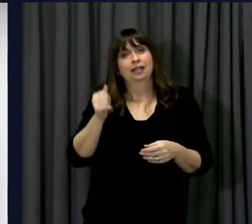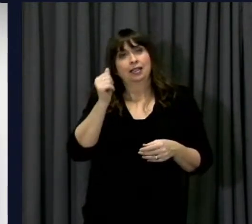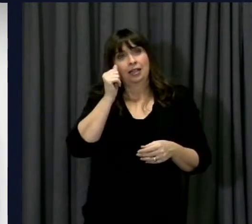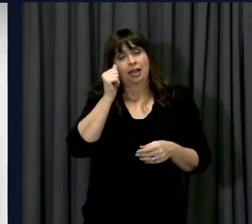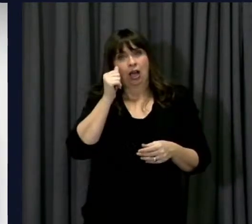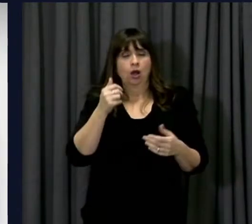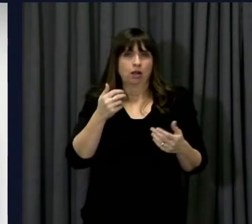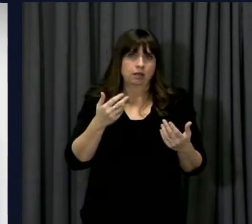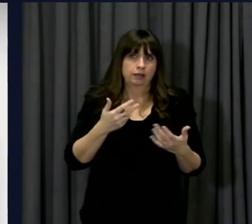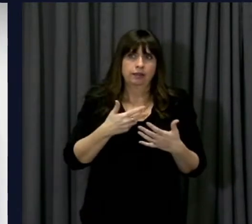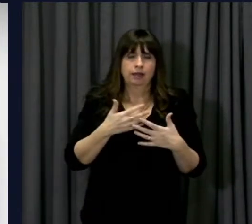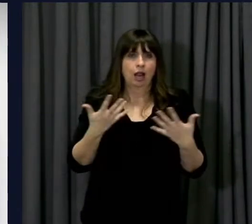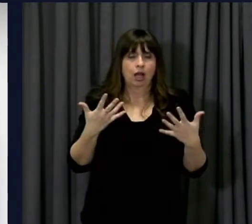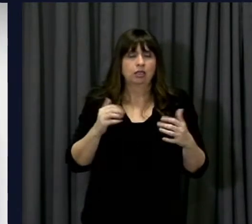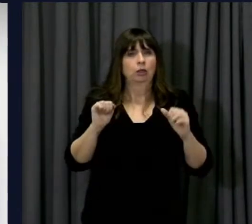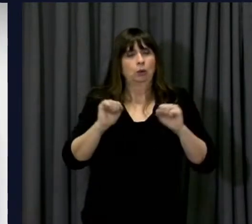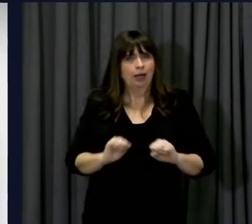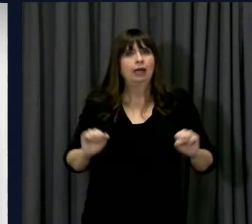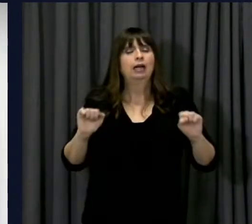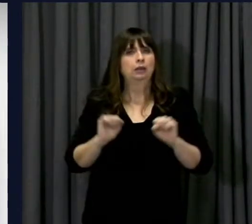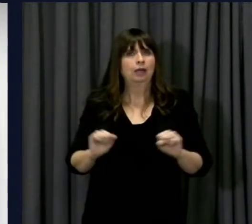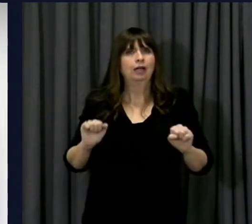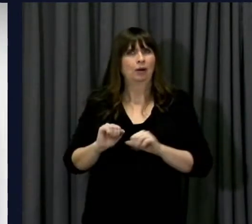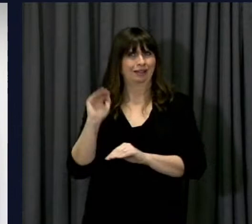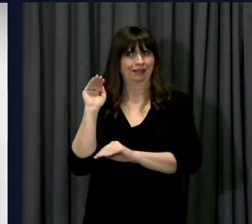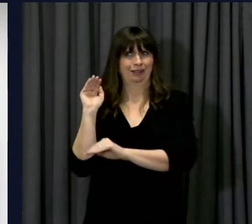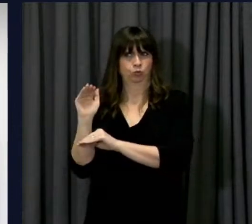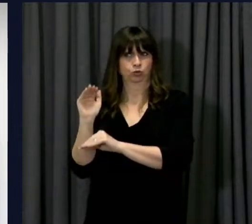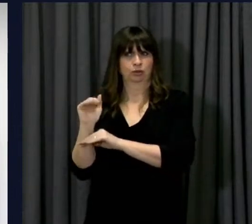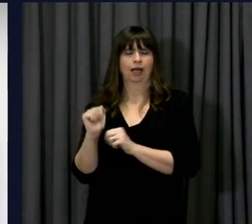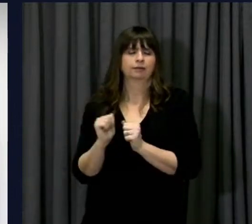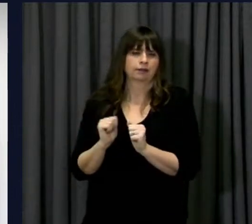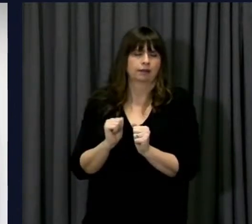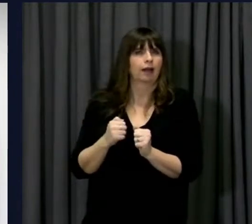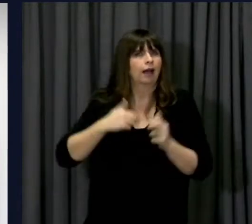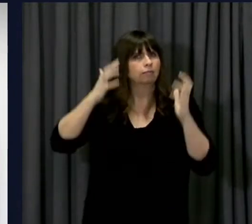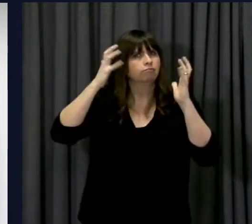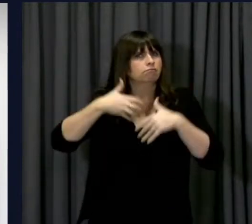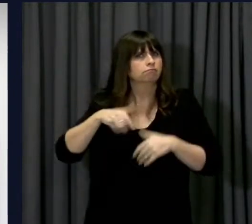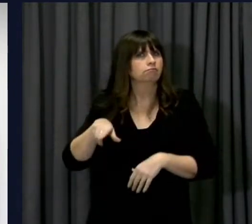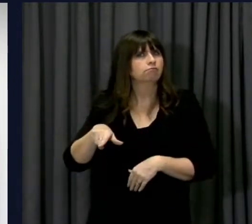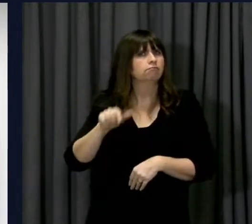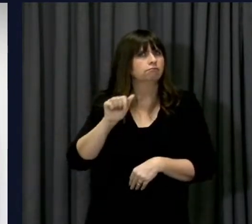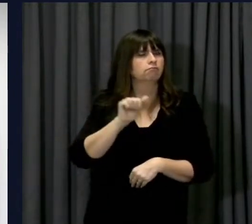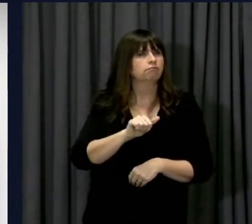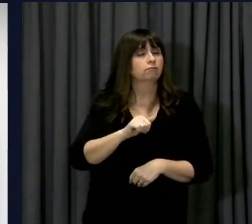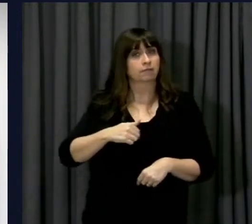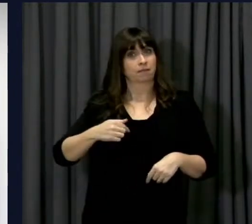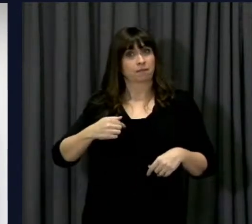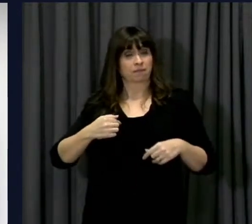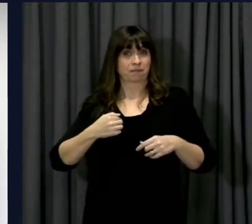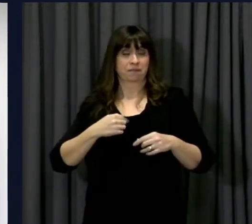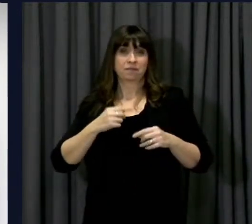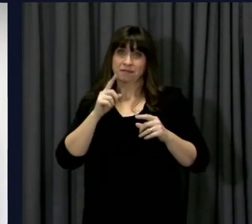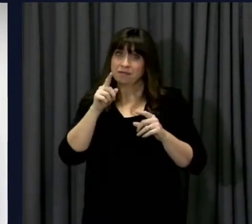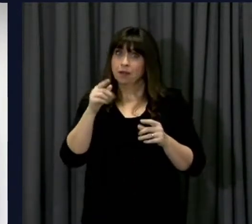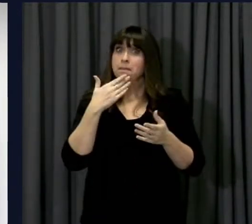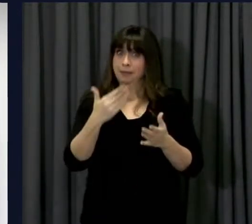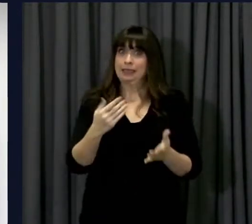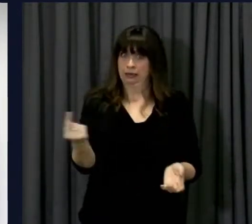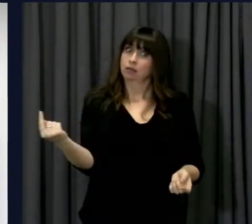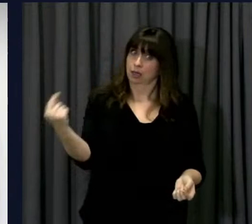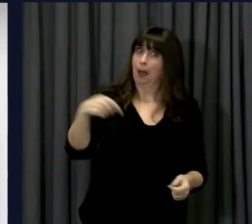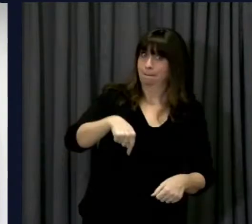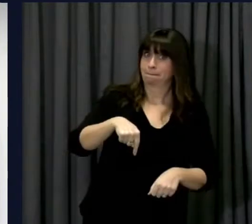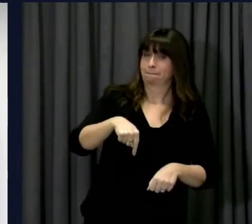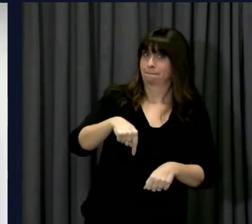people are waiting for a very long time outside. So that's why following the advice that's being given, not just about attending, following